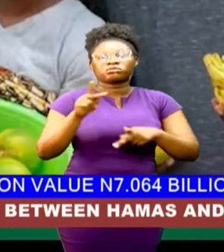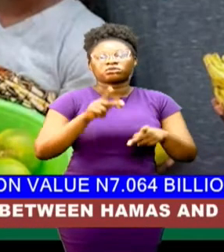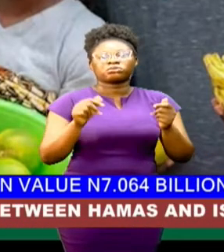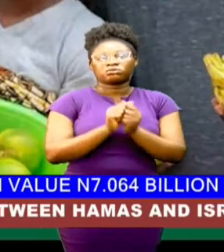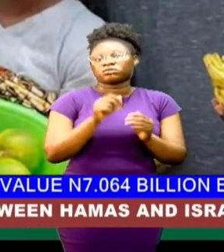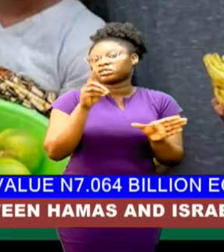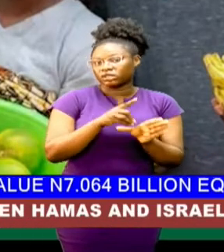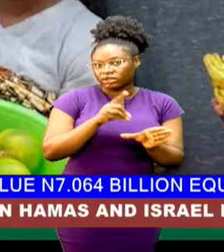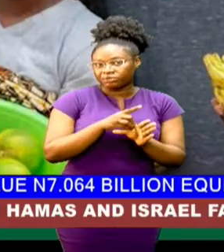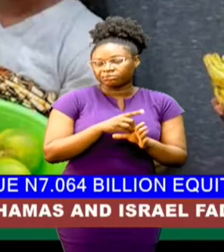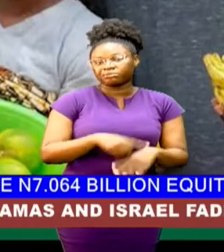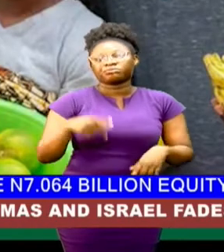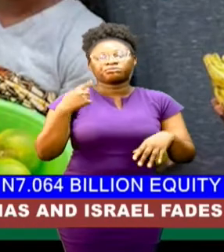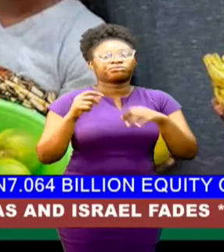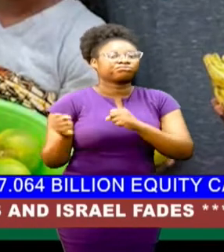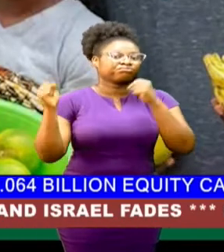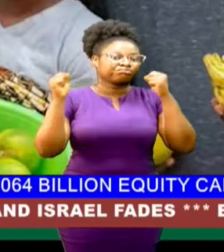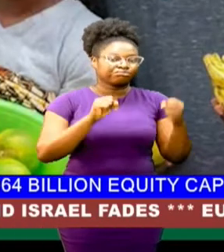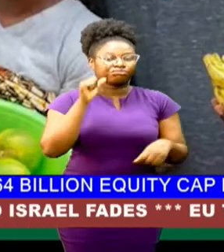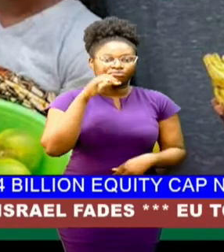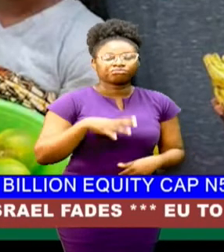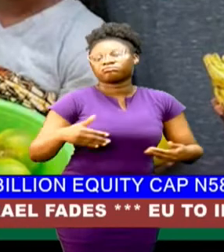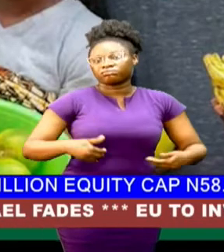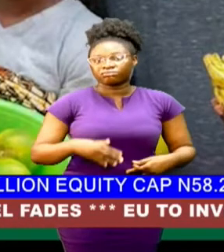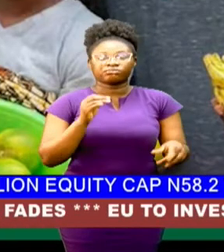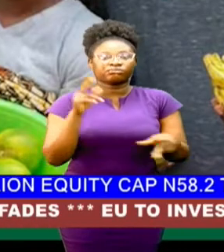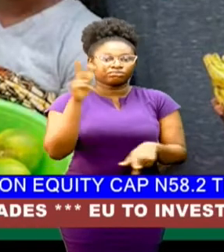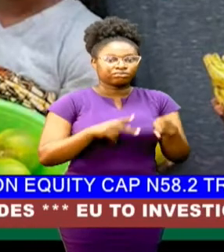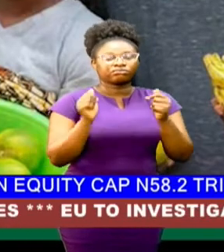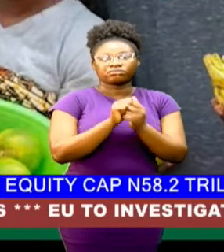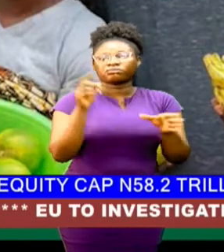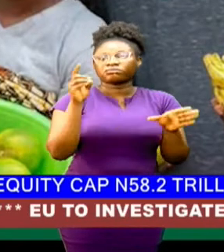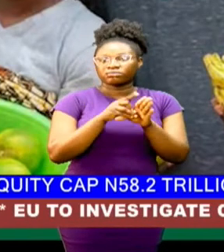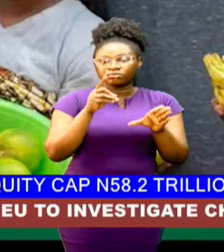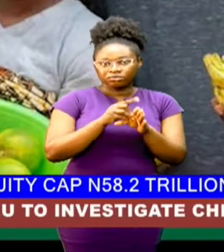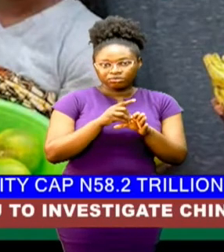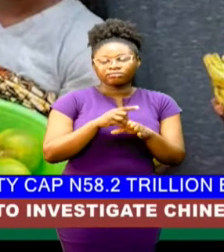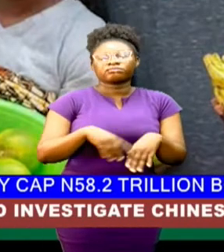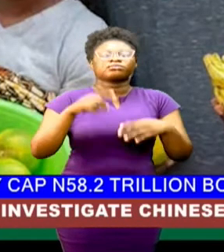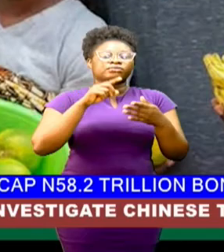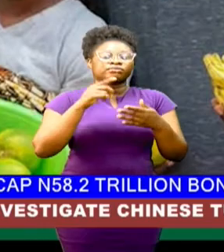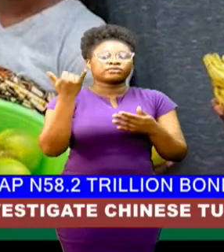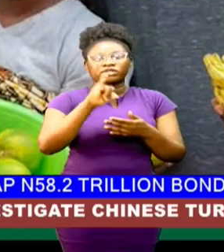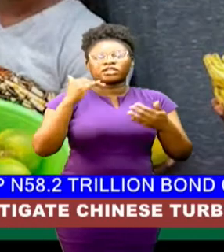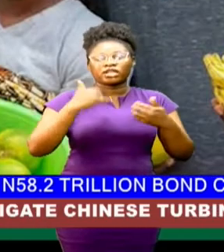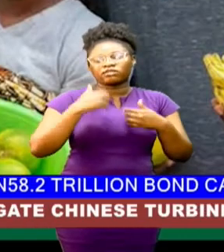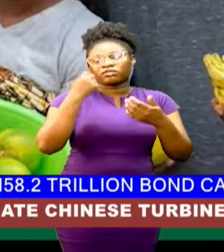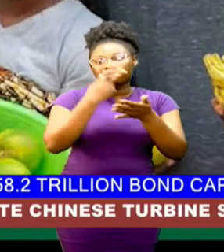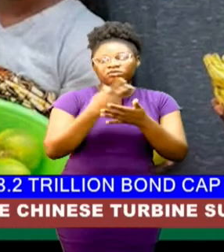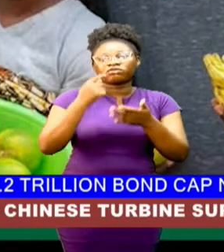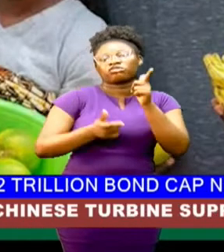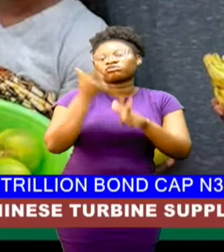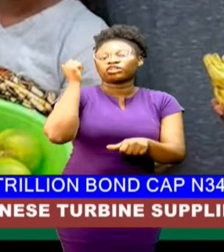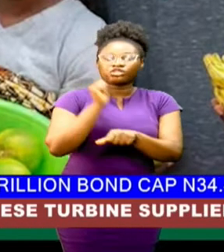disabilities. The Strengthening Women, Youth, and People with Disabilities Micro-Entrepreneurship for Green Jobs, a